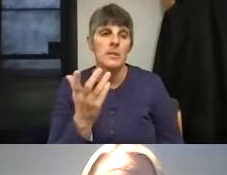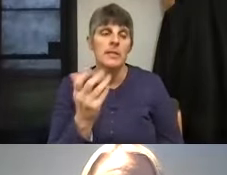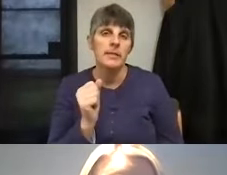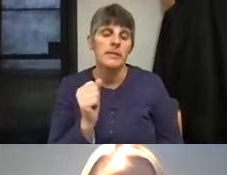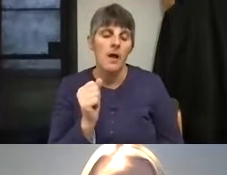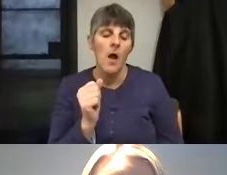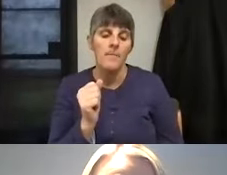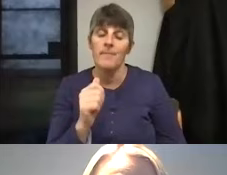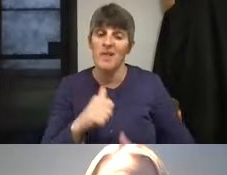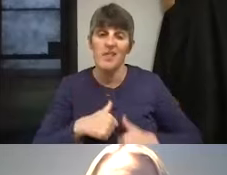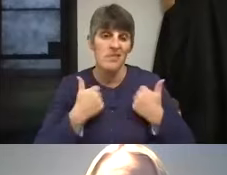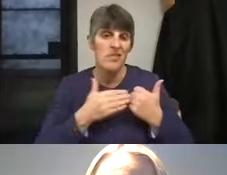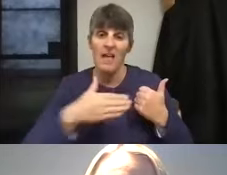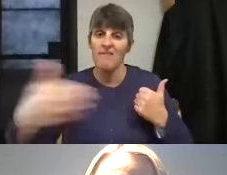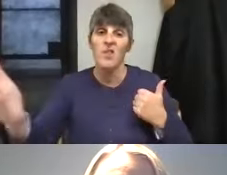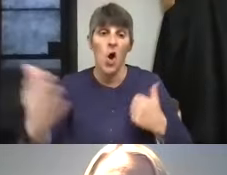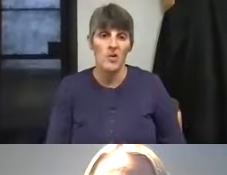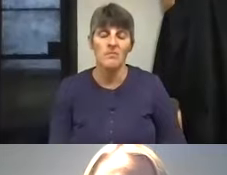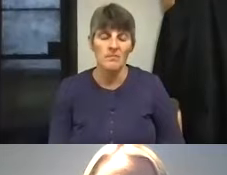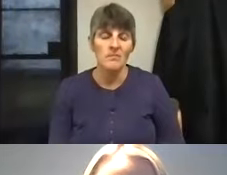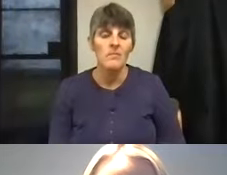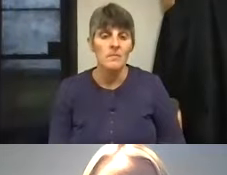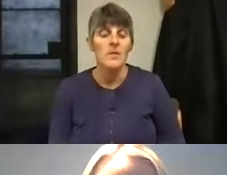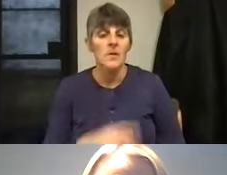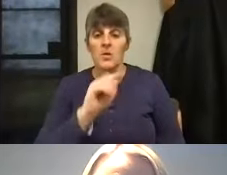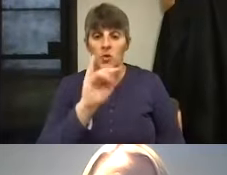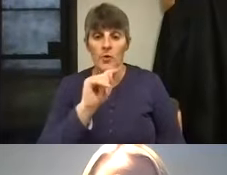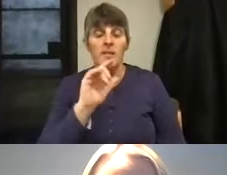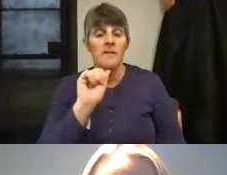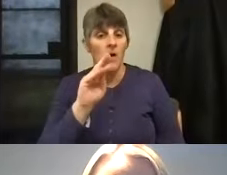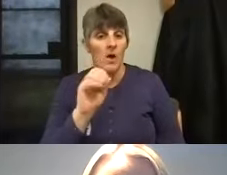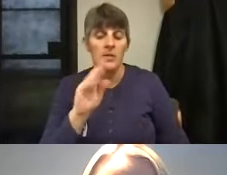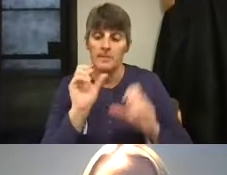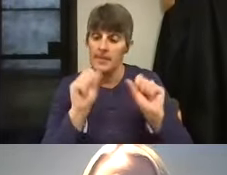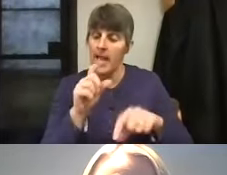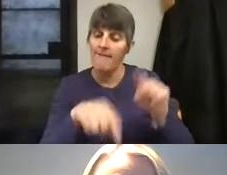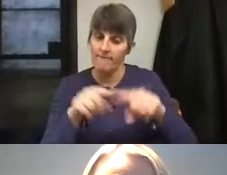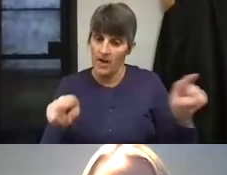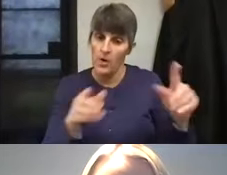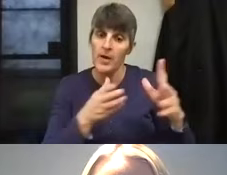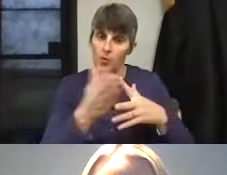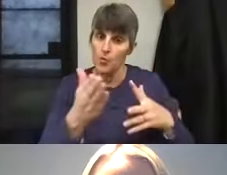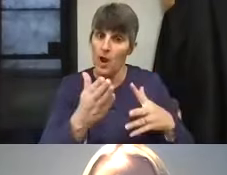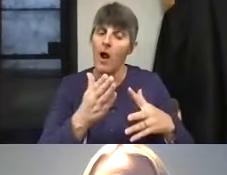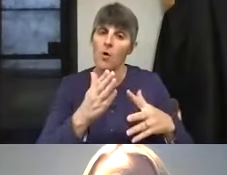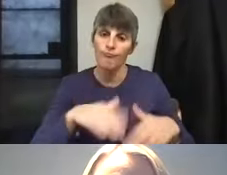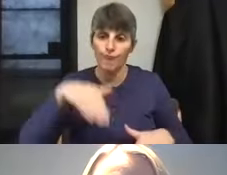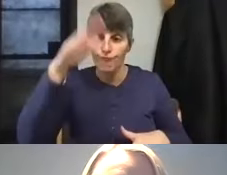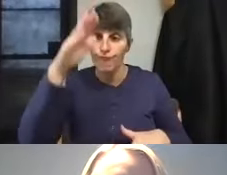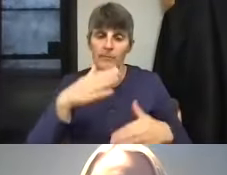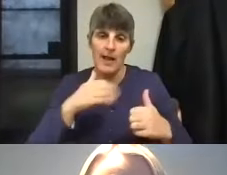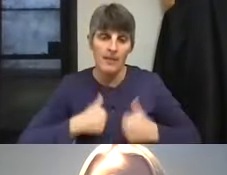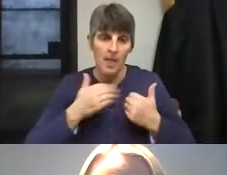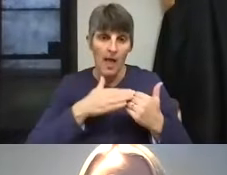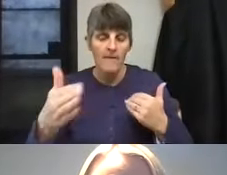a lifelong. Traits of autism can certainly vary throughout the lifetime.